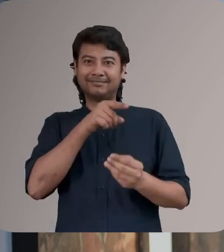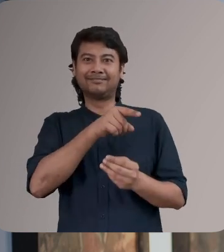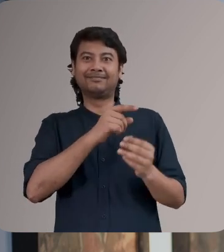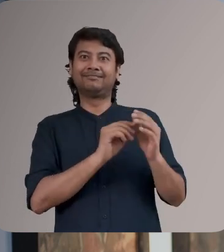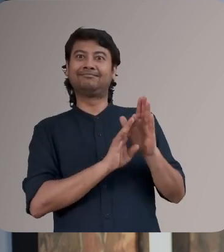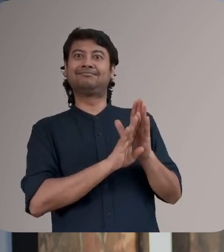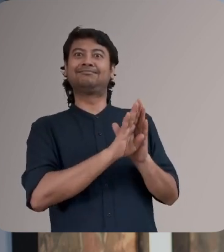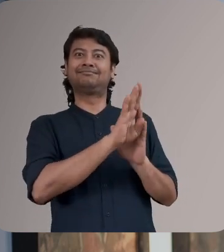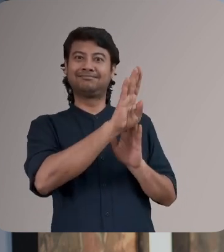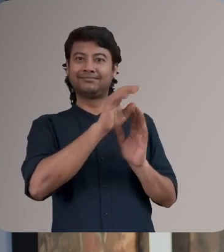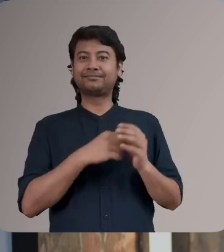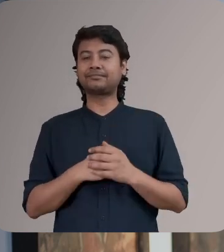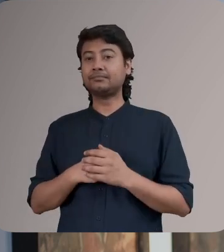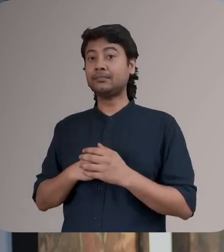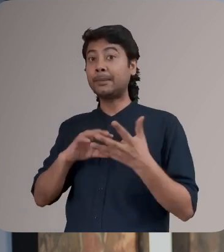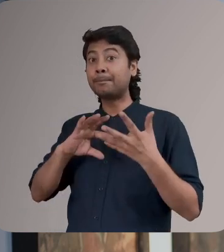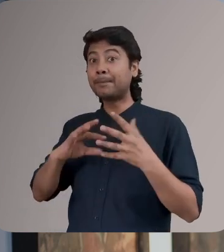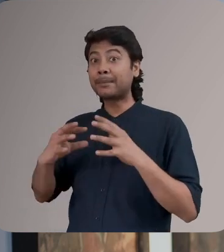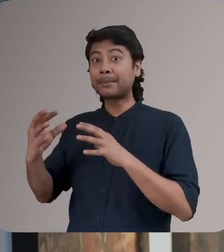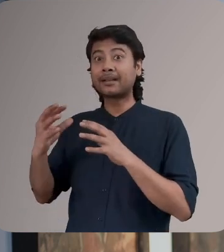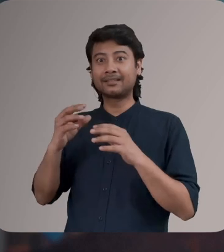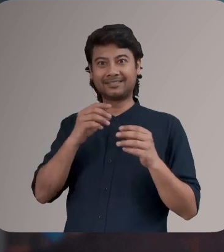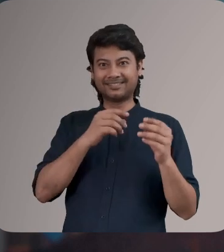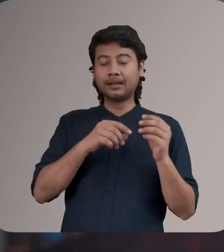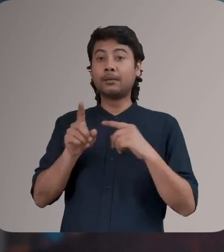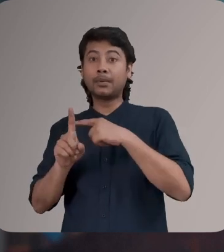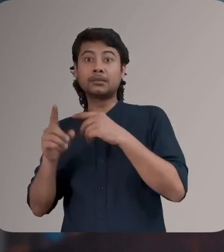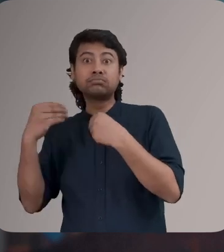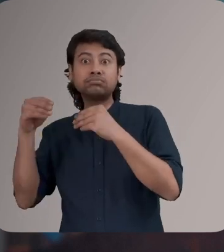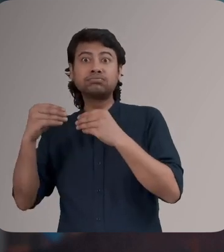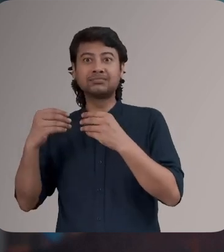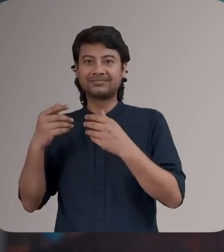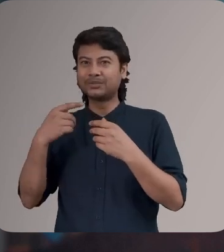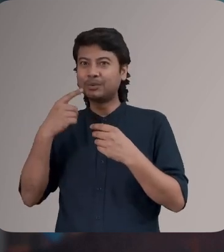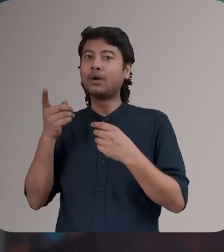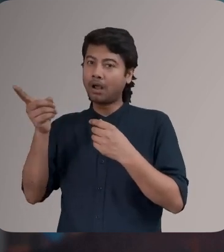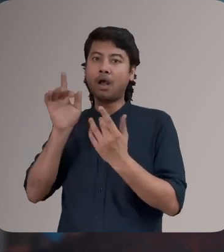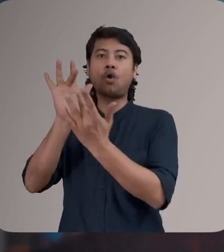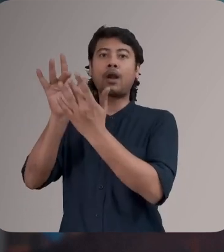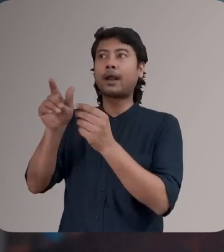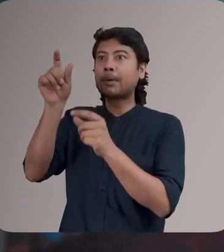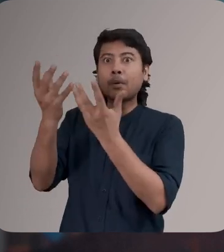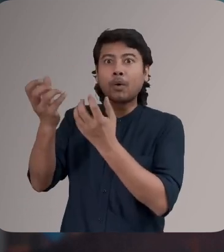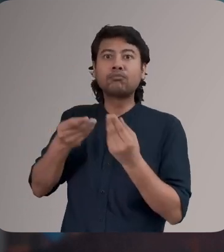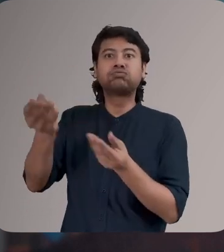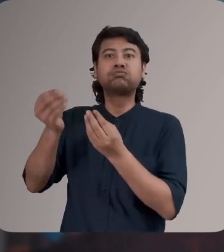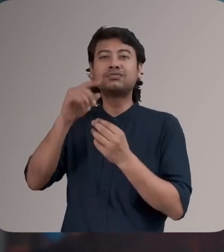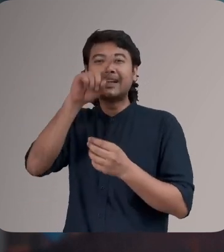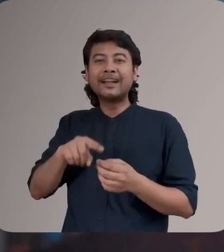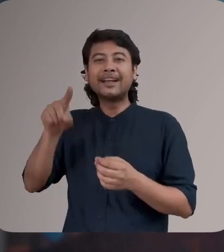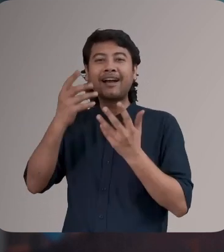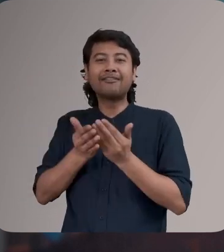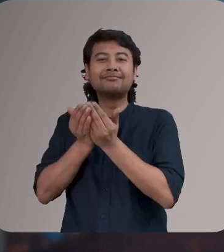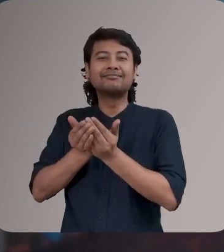motif as it grew in popularity with Deccani Kalamkari. Producers and consumers who were connected through the bustling trade routes of